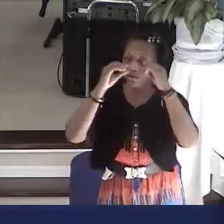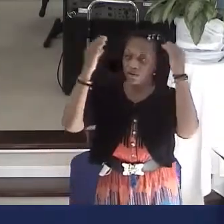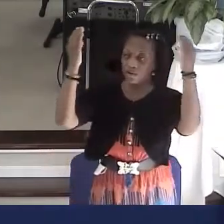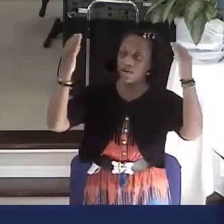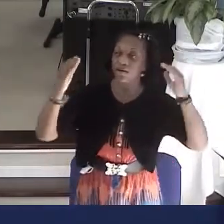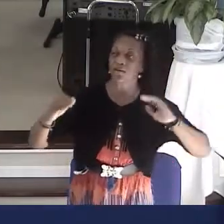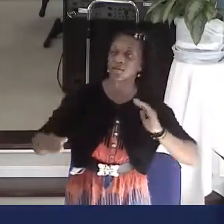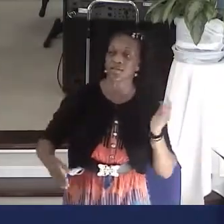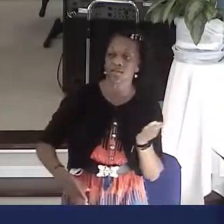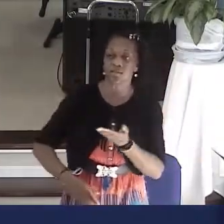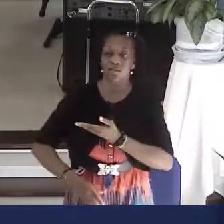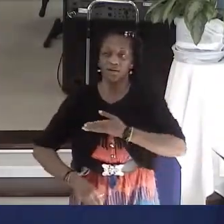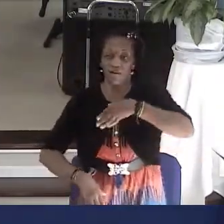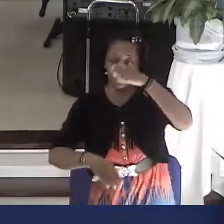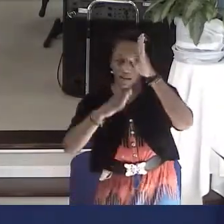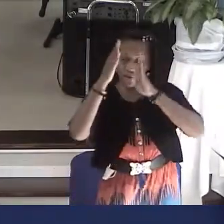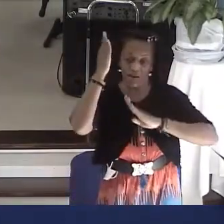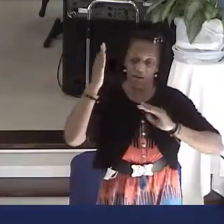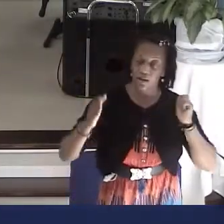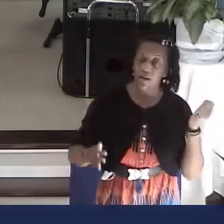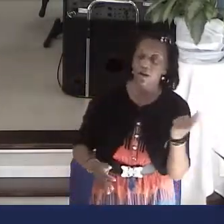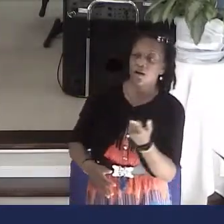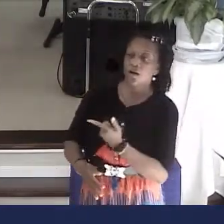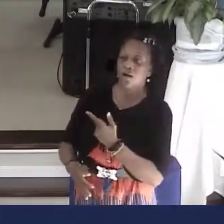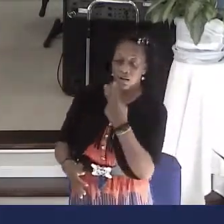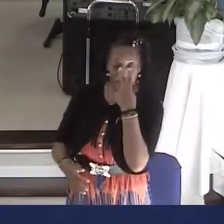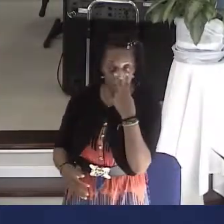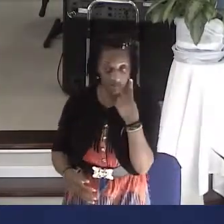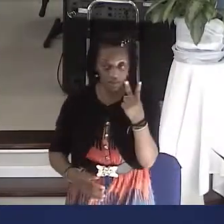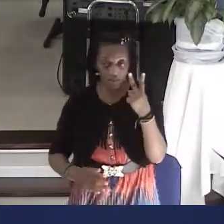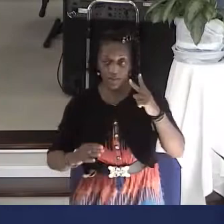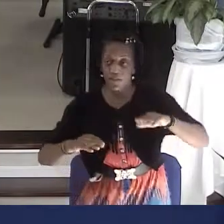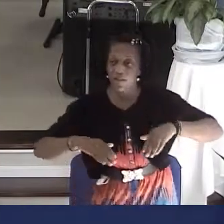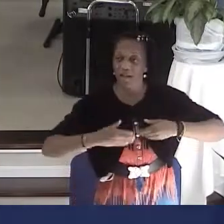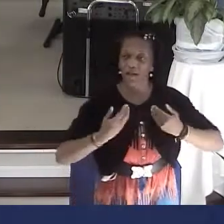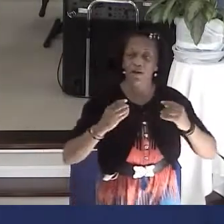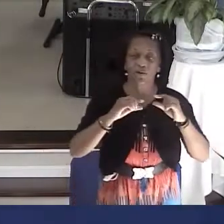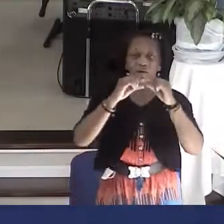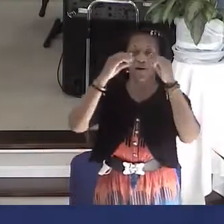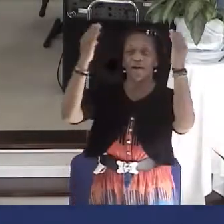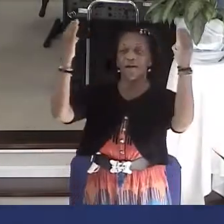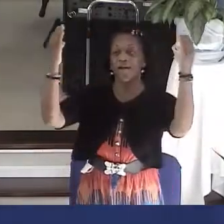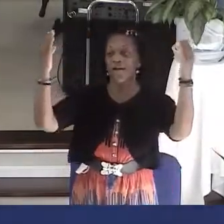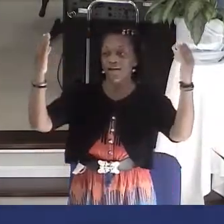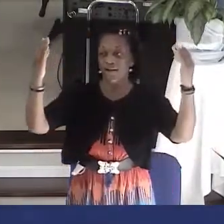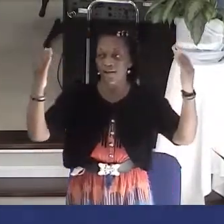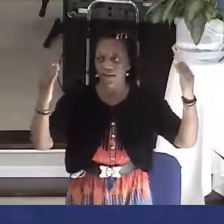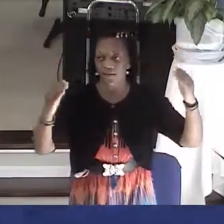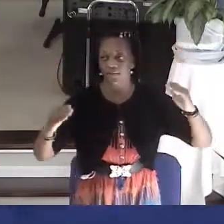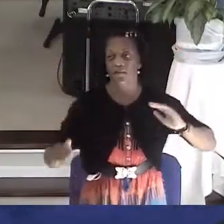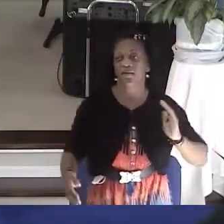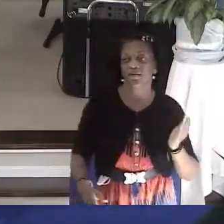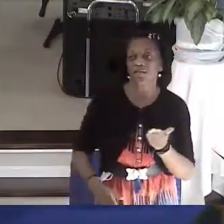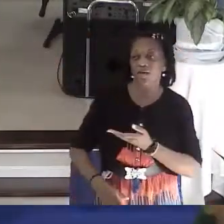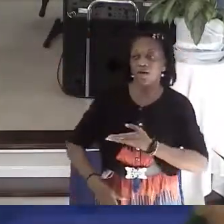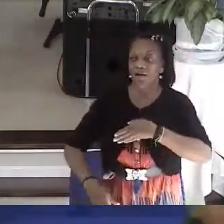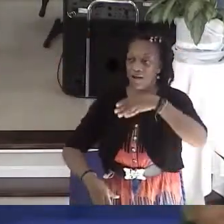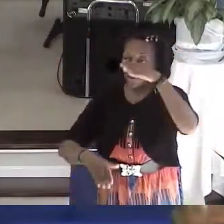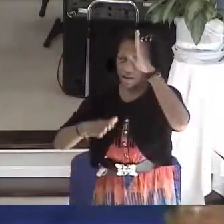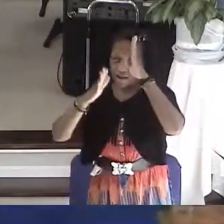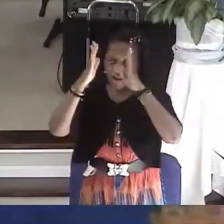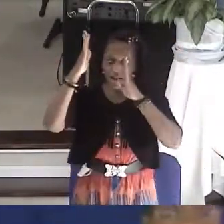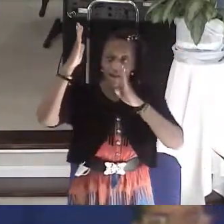our God! And all will see how great! How great is